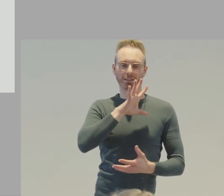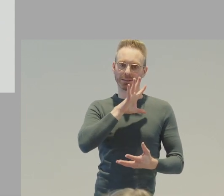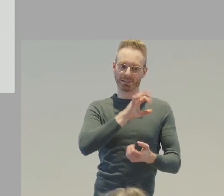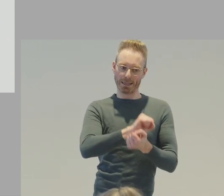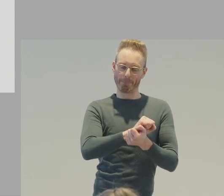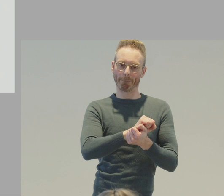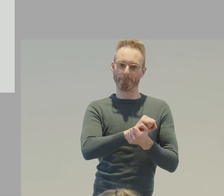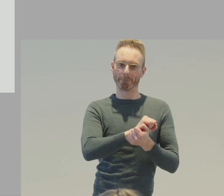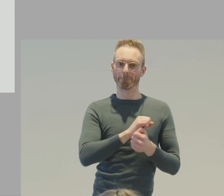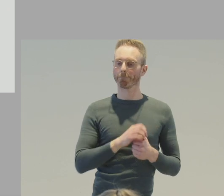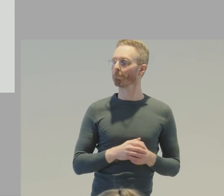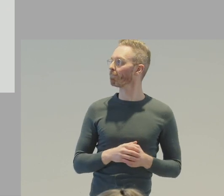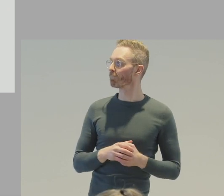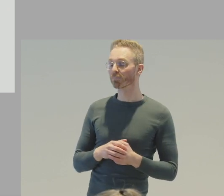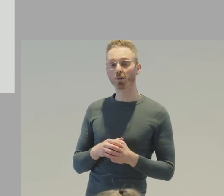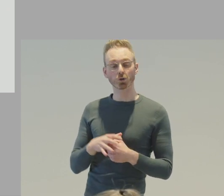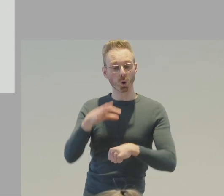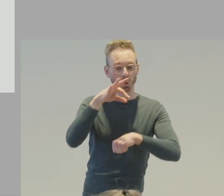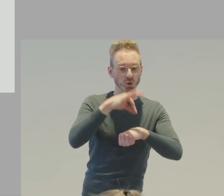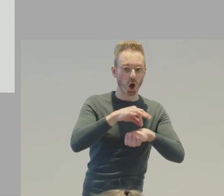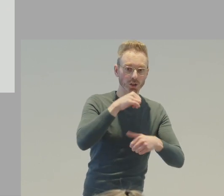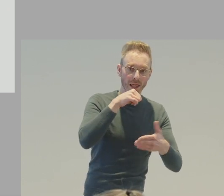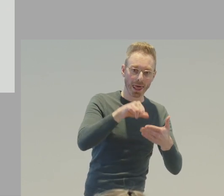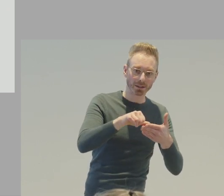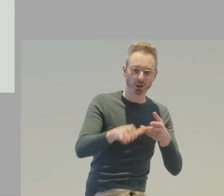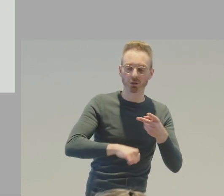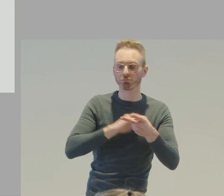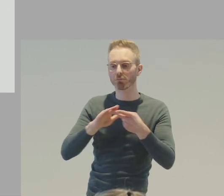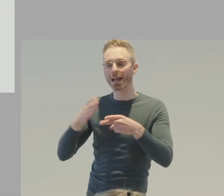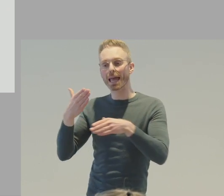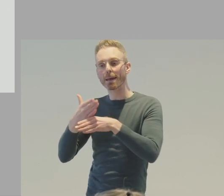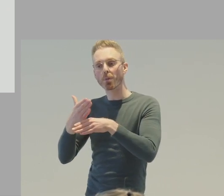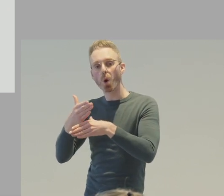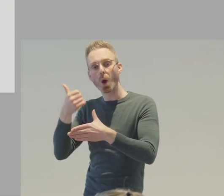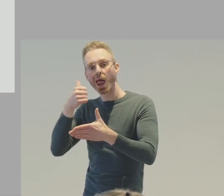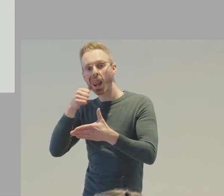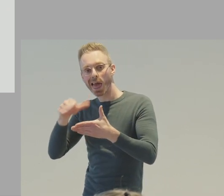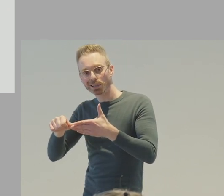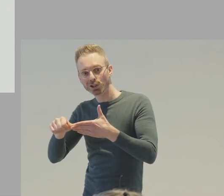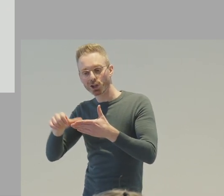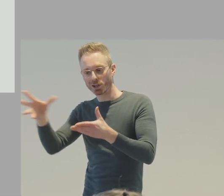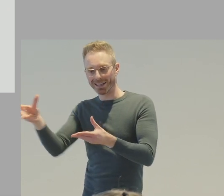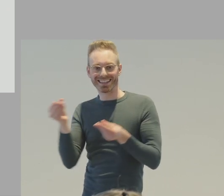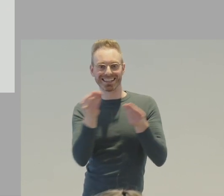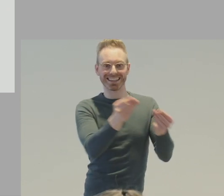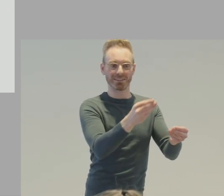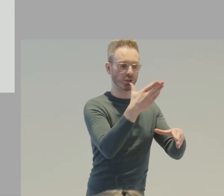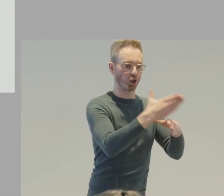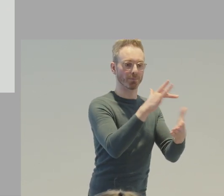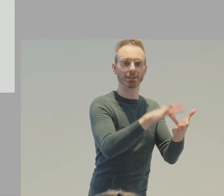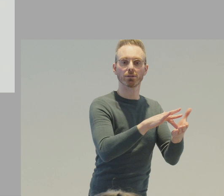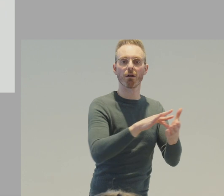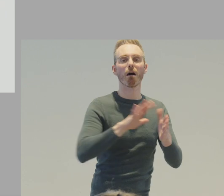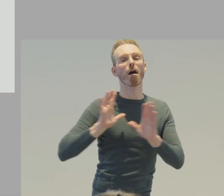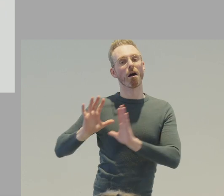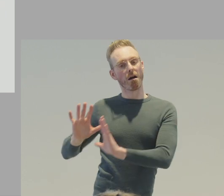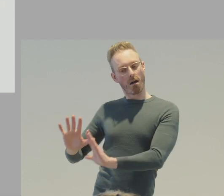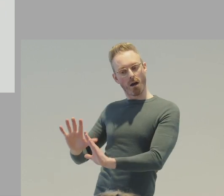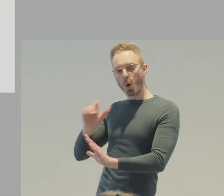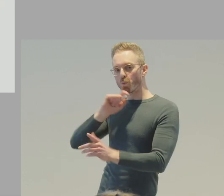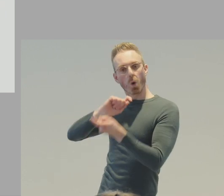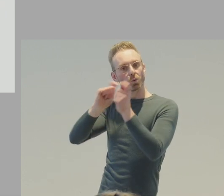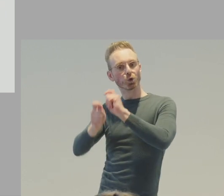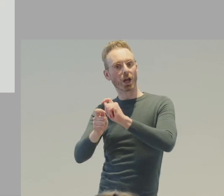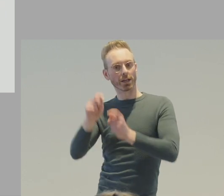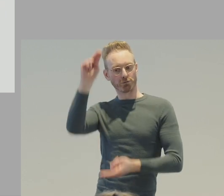to the job centre with that doctor's note, with that letter from the employer, it usually works. And then the benefits get put back to the higher level.